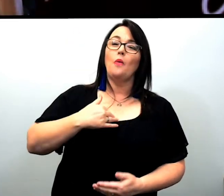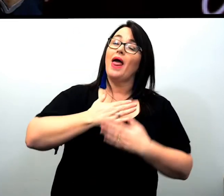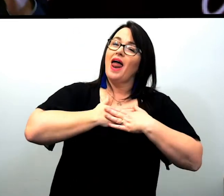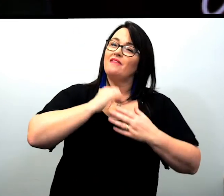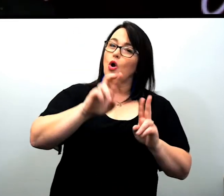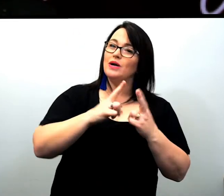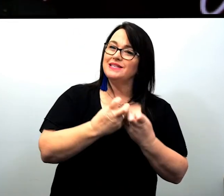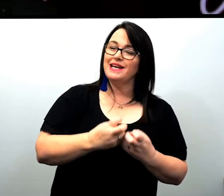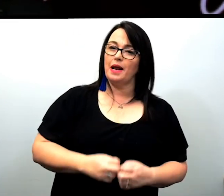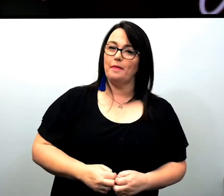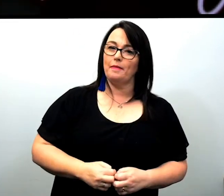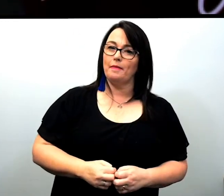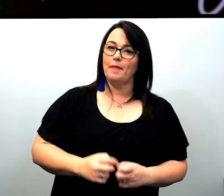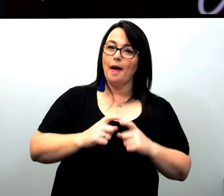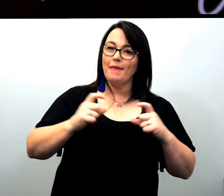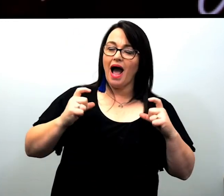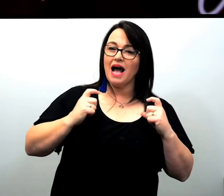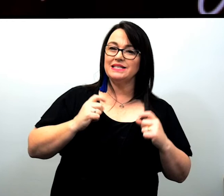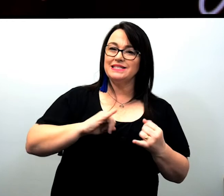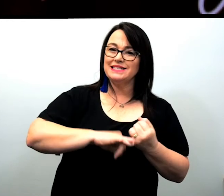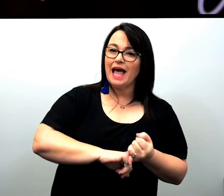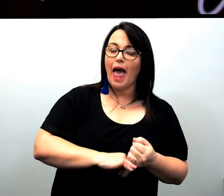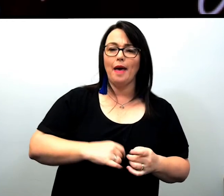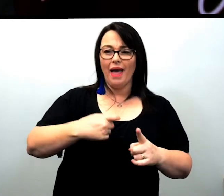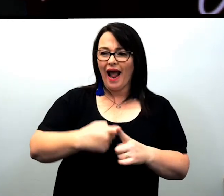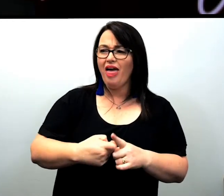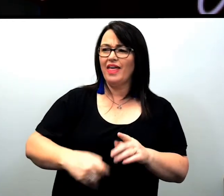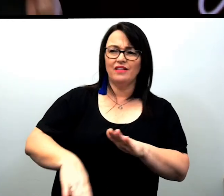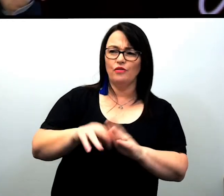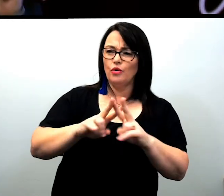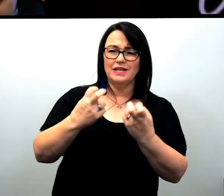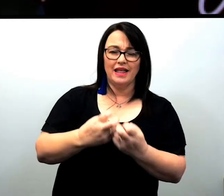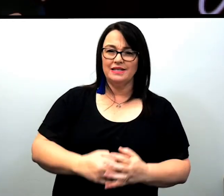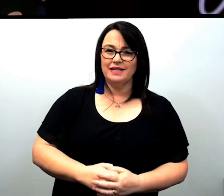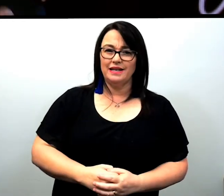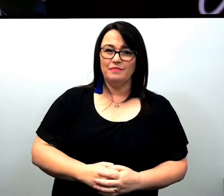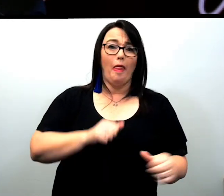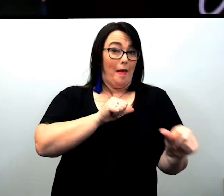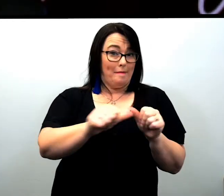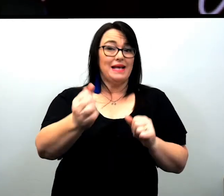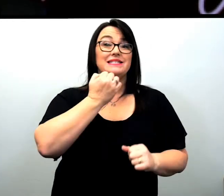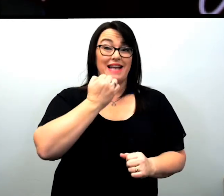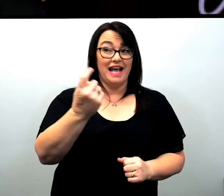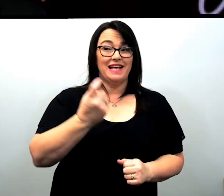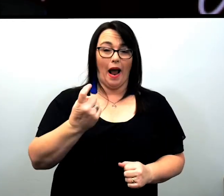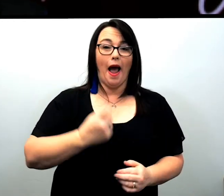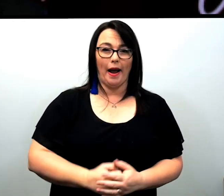And God's greatest days are ahead because God's glorious church is God's institution to